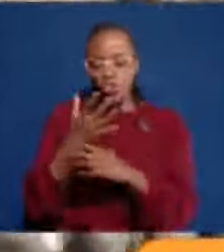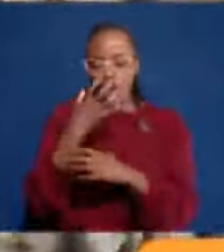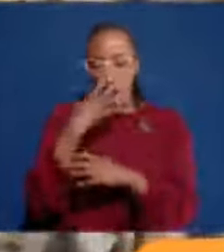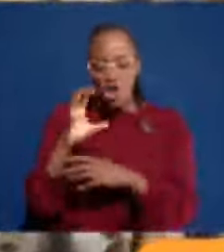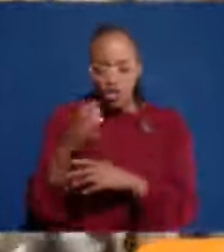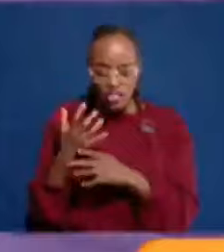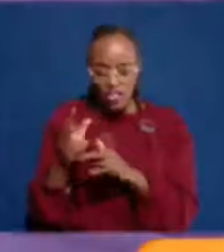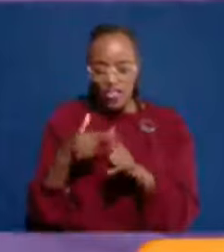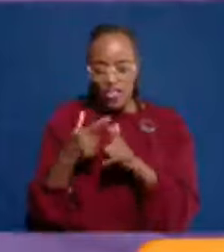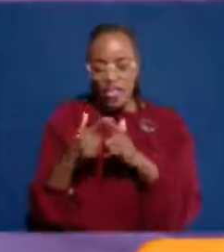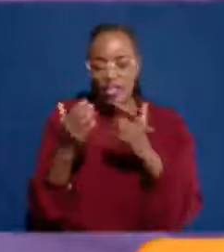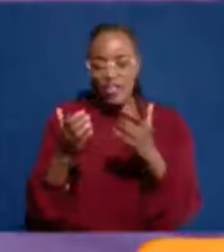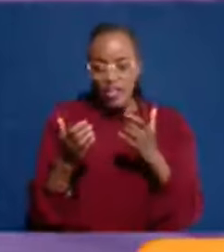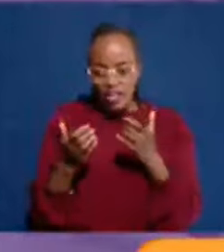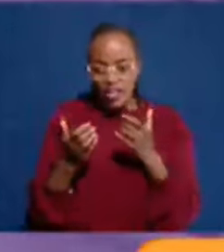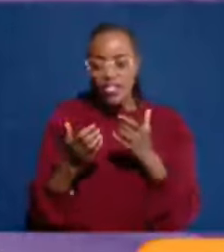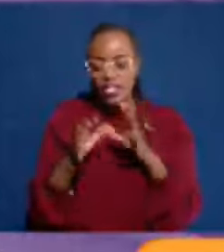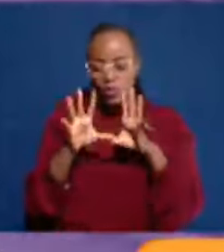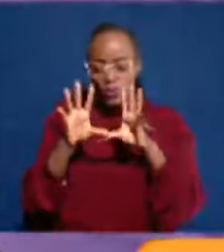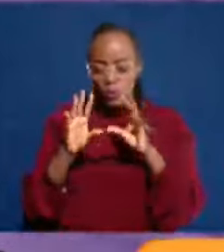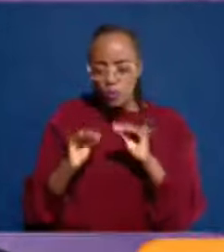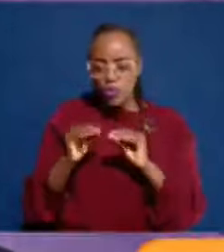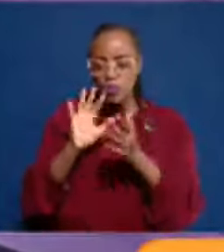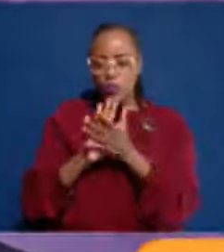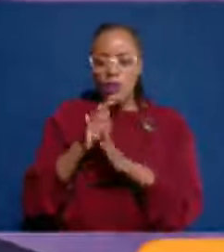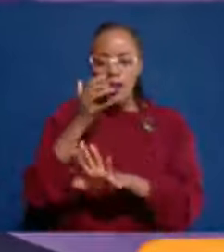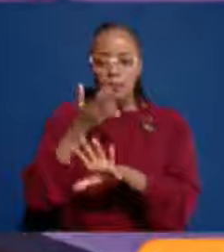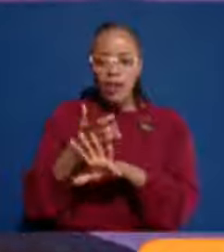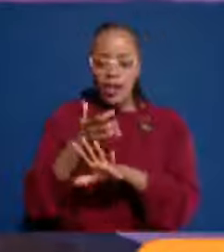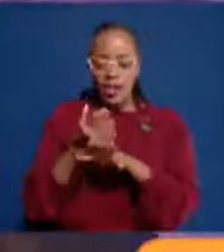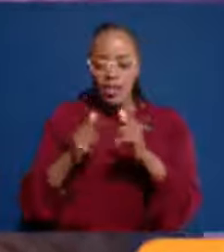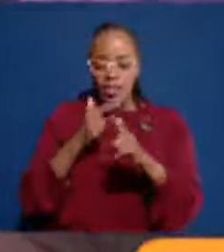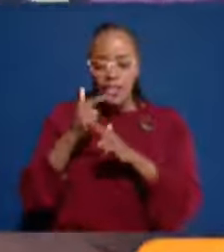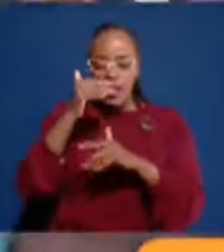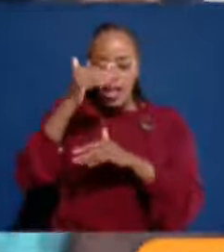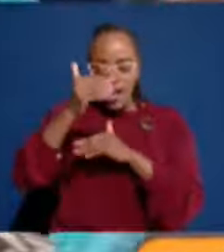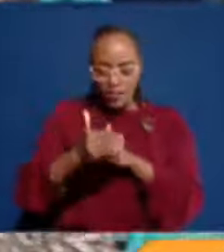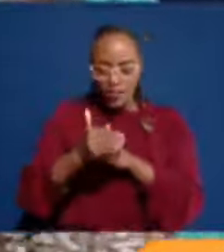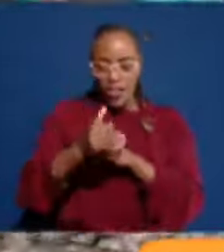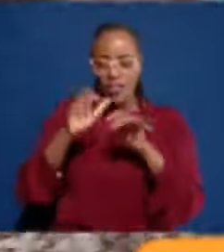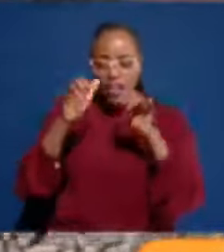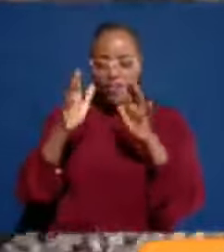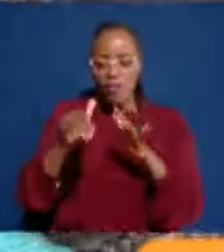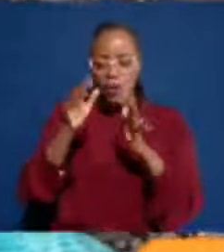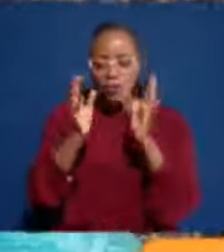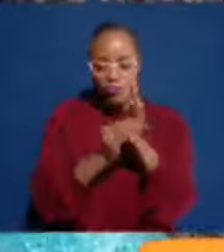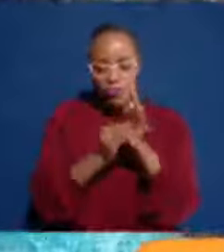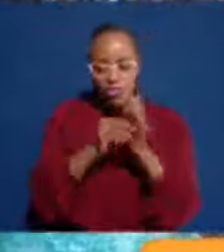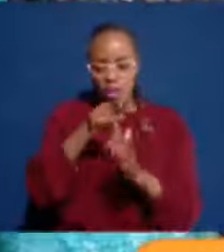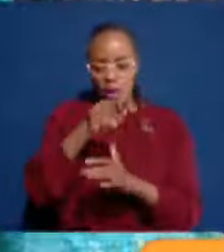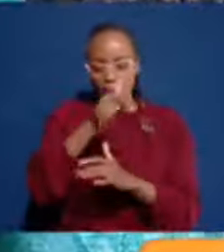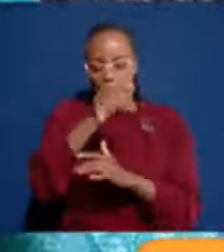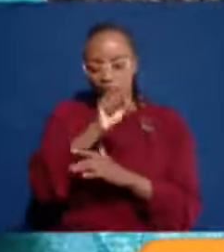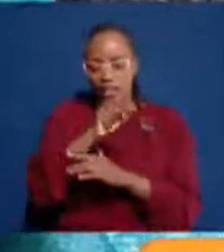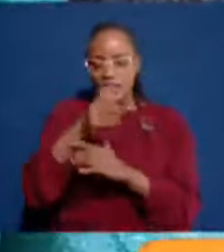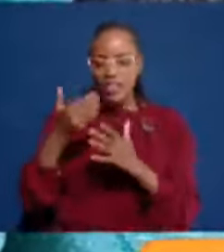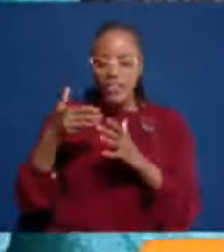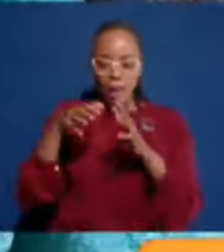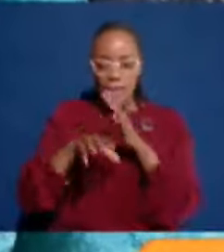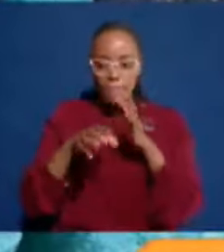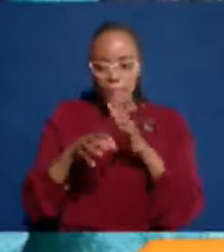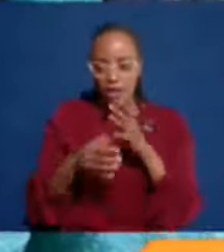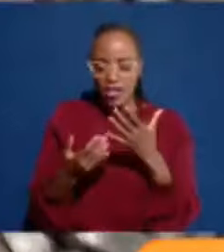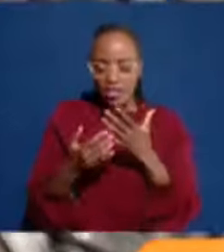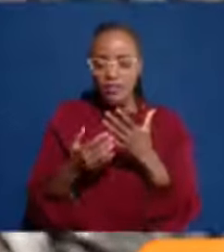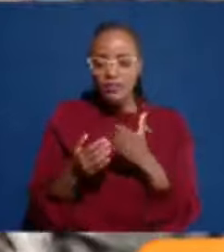They therefore need cooling in order to harden. After cooling, the farmer can put the pellets in bags for storage.